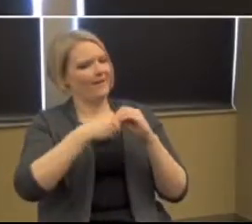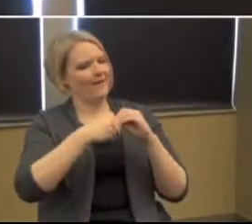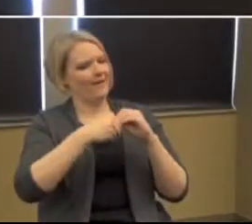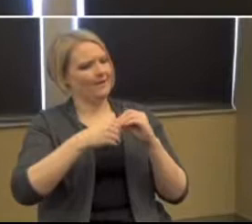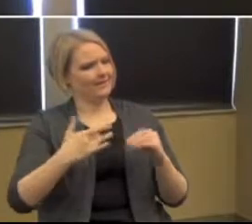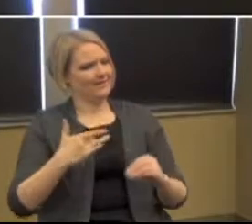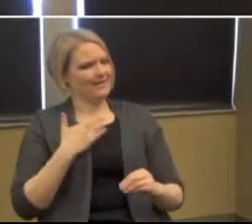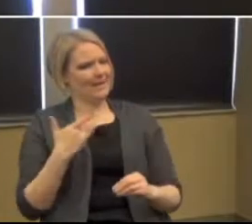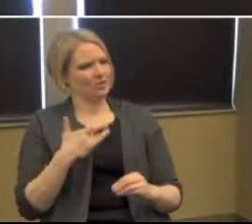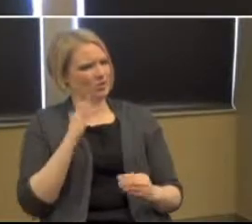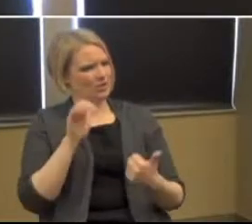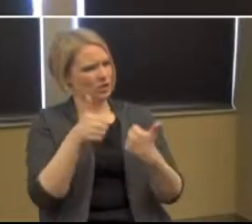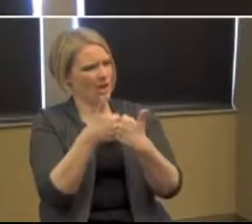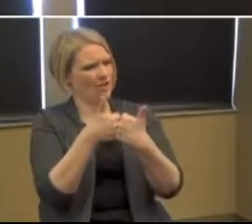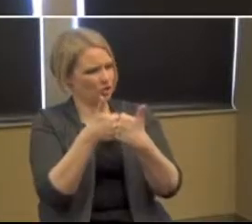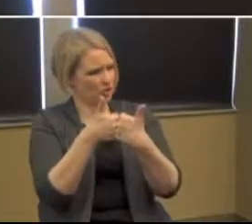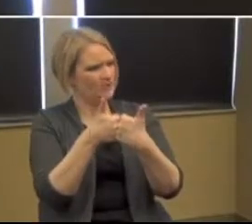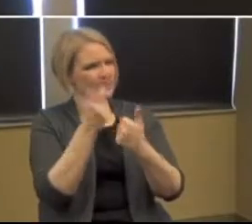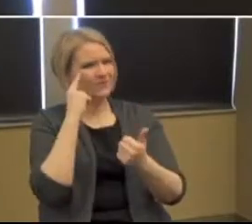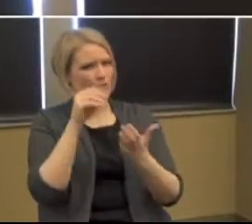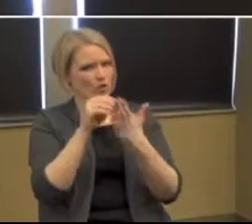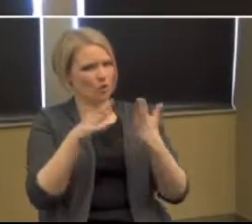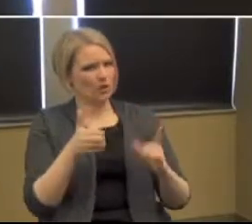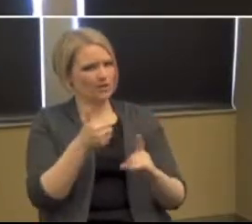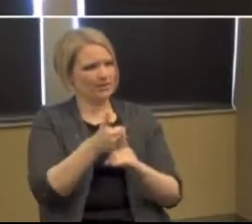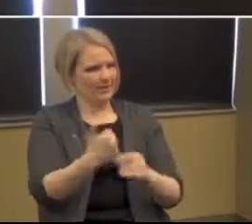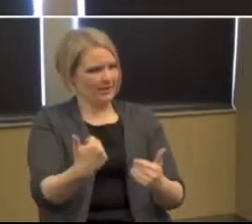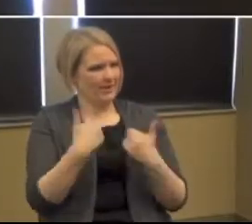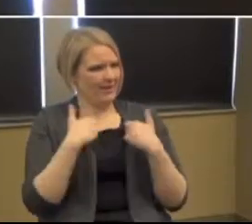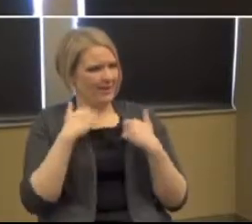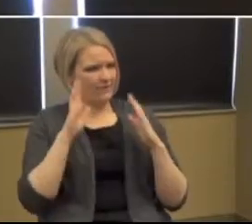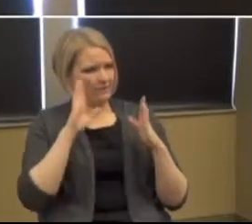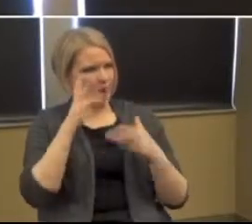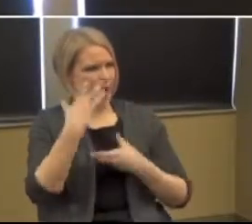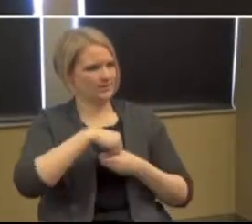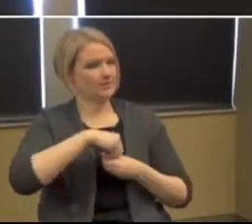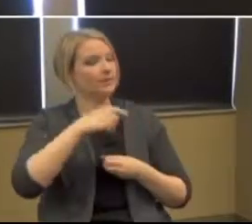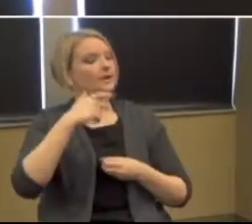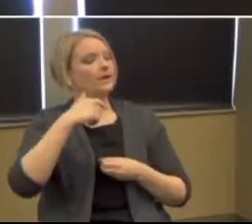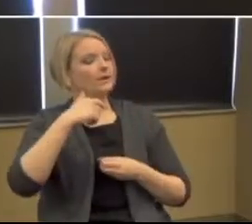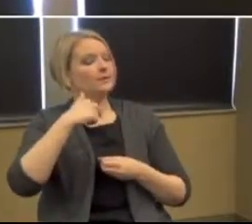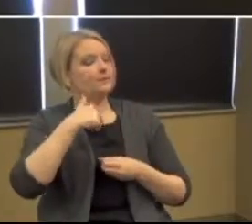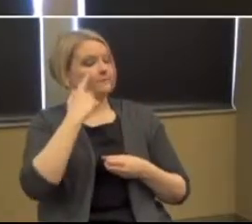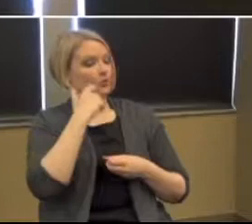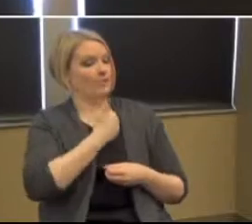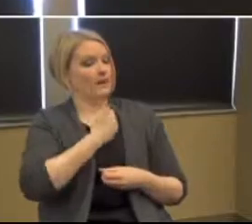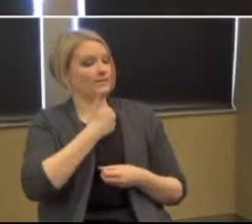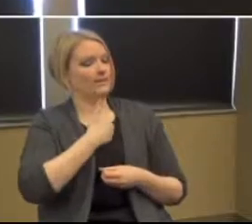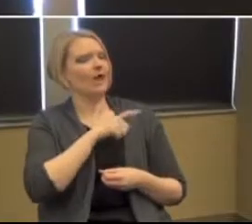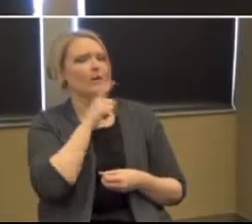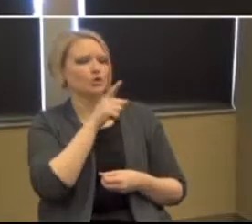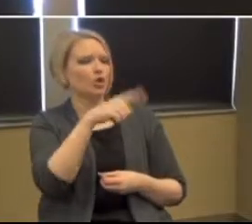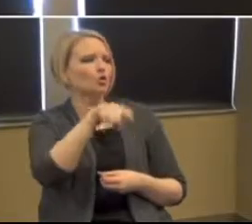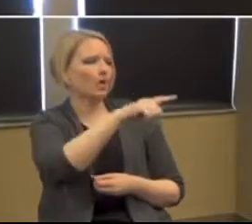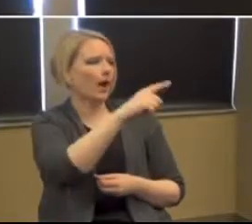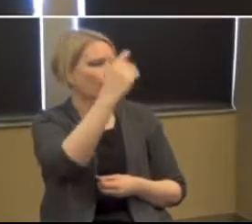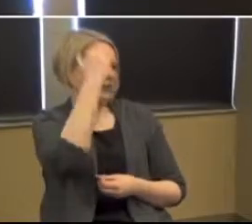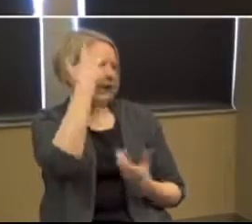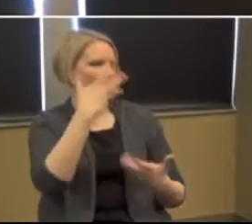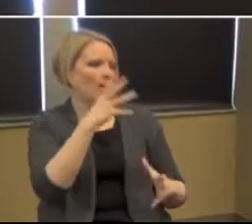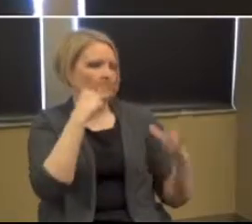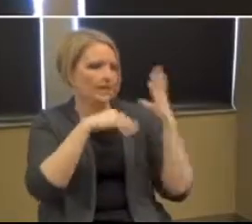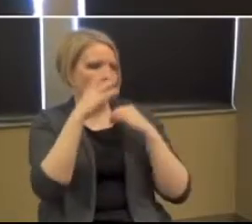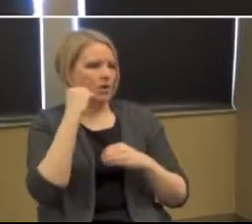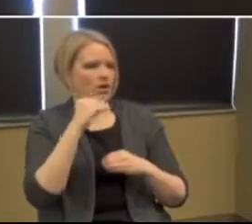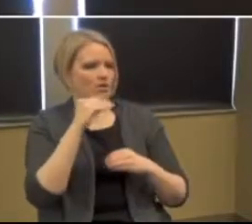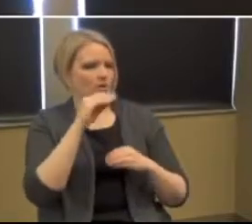the sensory challenges for students with autism, because I personally, and I'm sure most of you who have worked with a kiddo with autism,